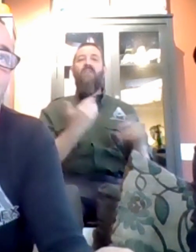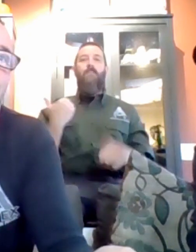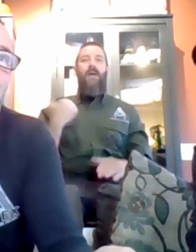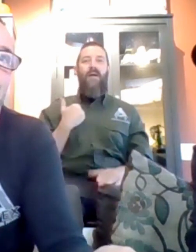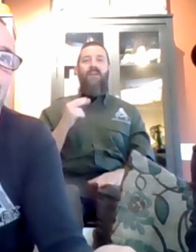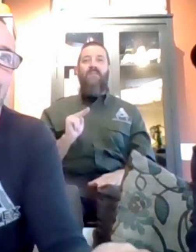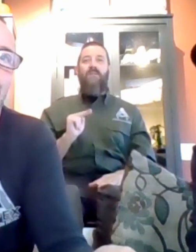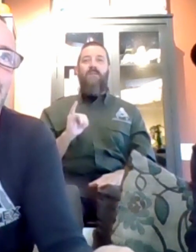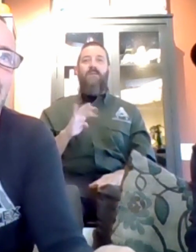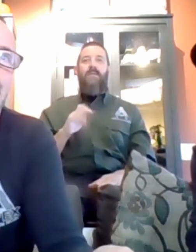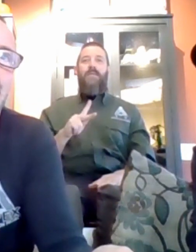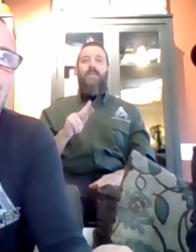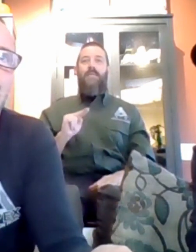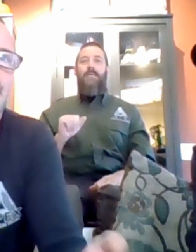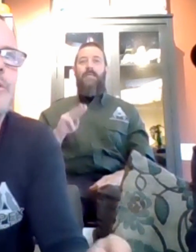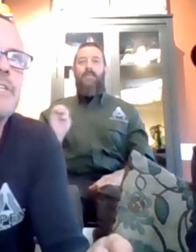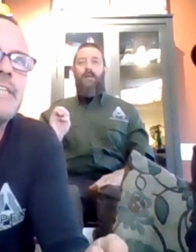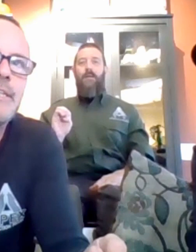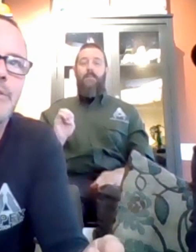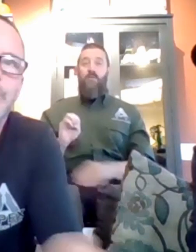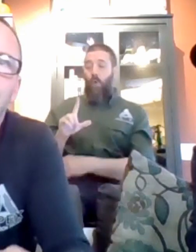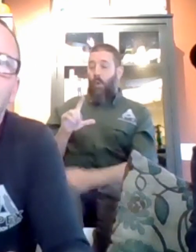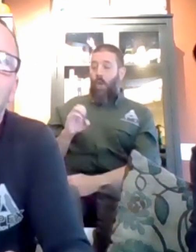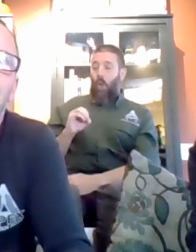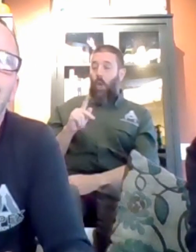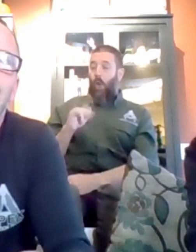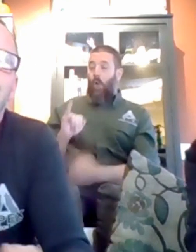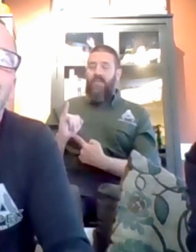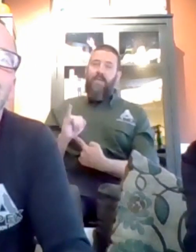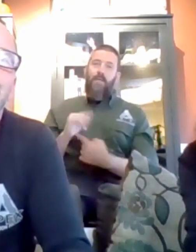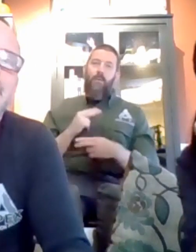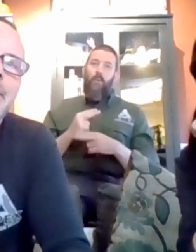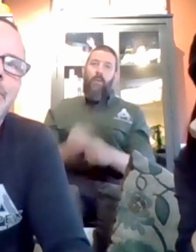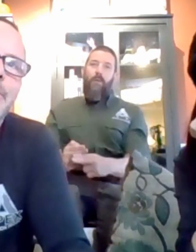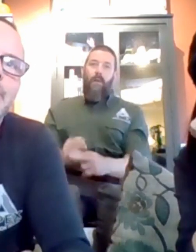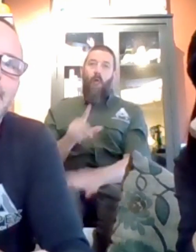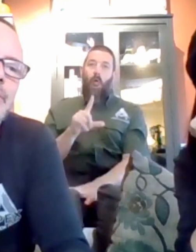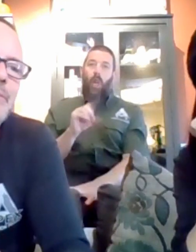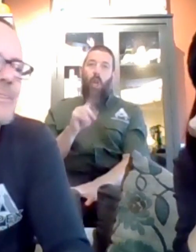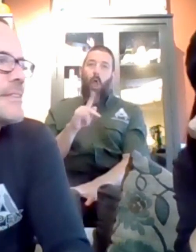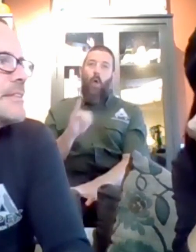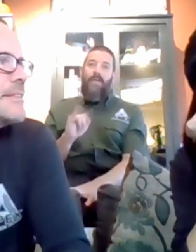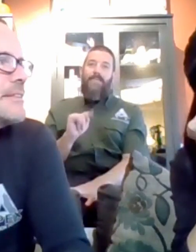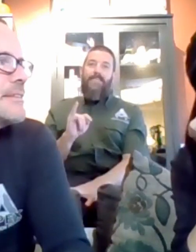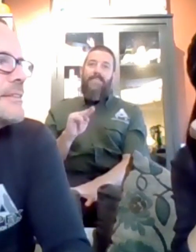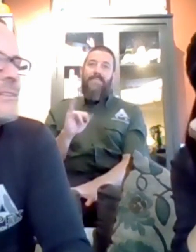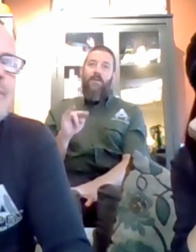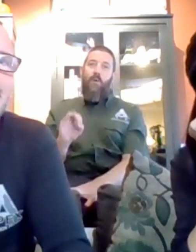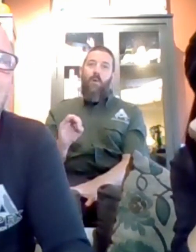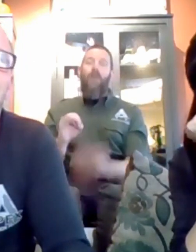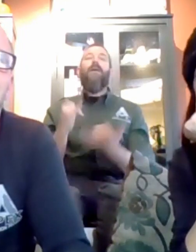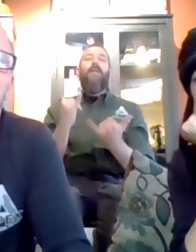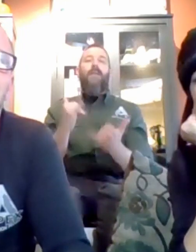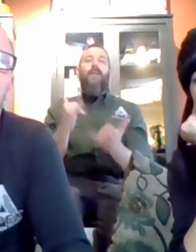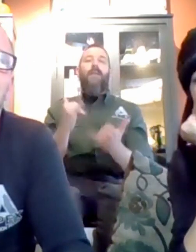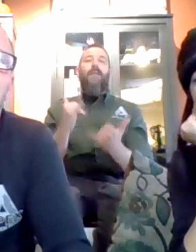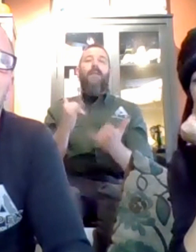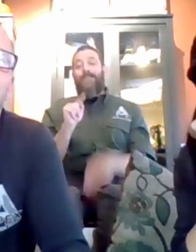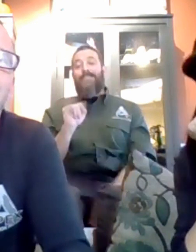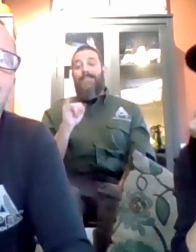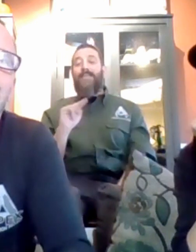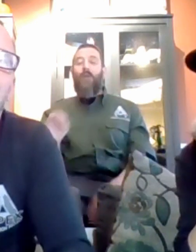of them have nicknames too that they know. So Loki is Lokitino. And so now we call him Tino, and he